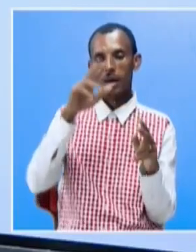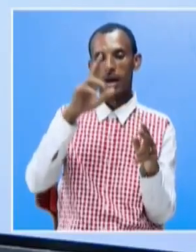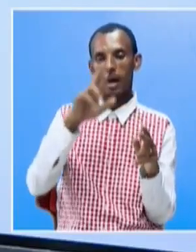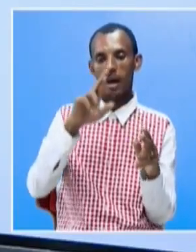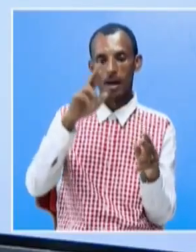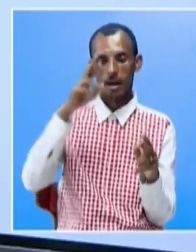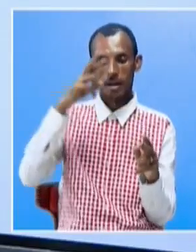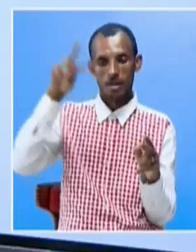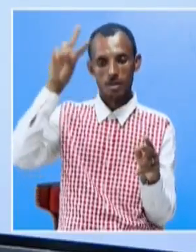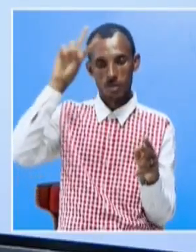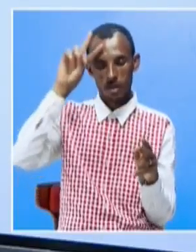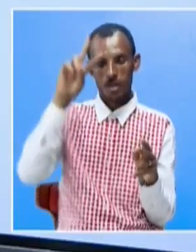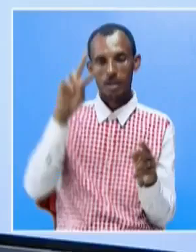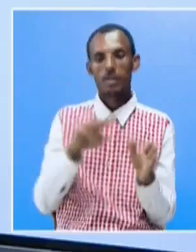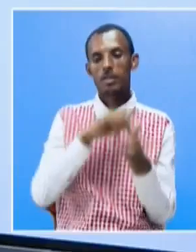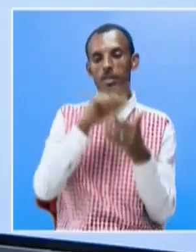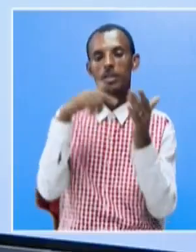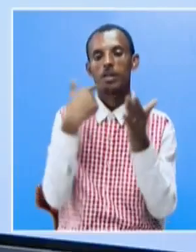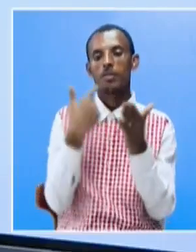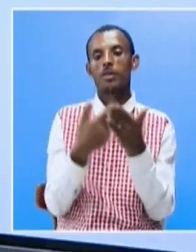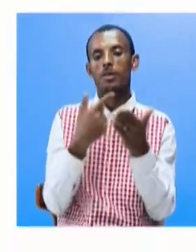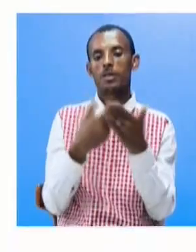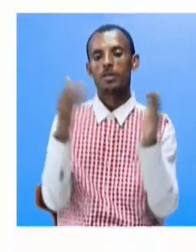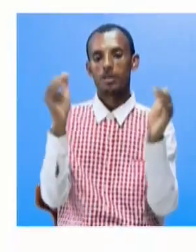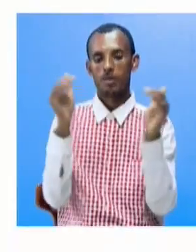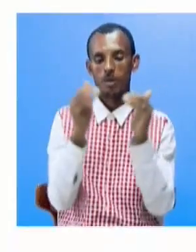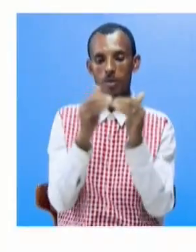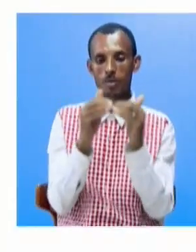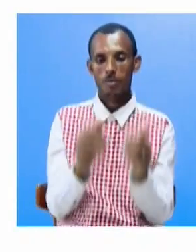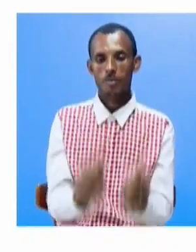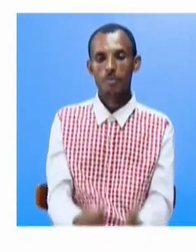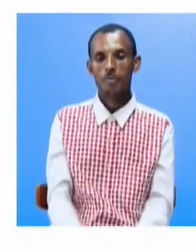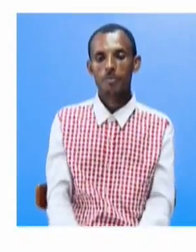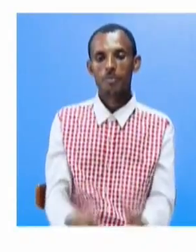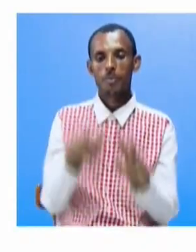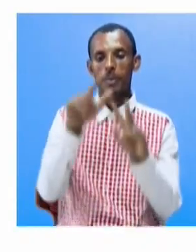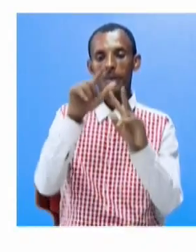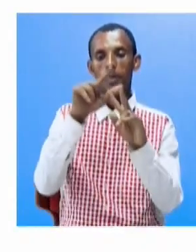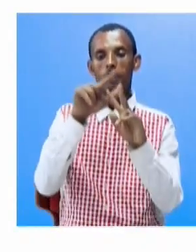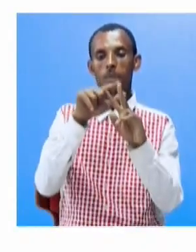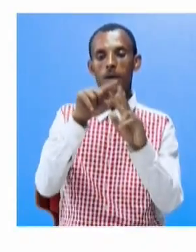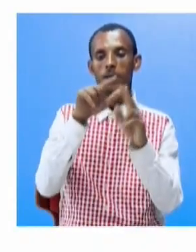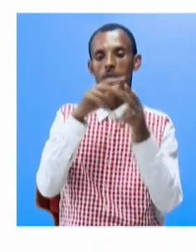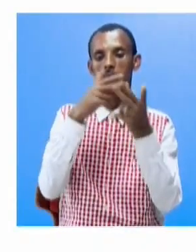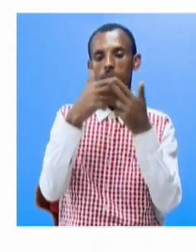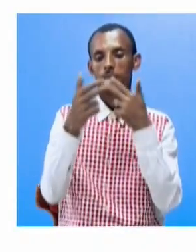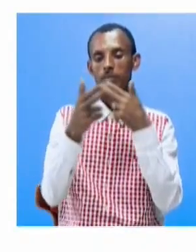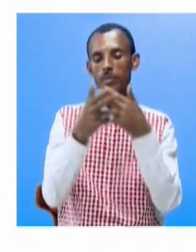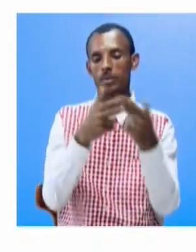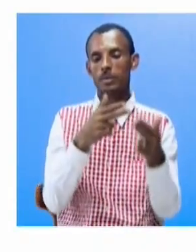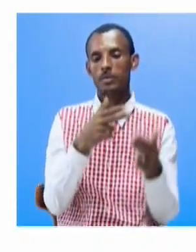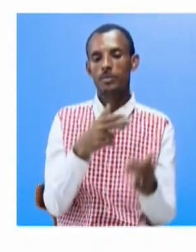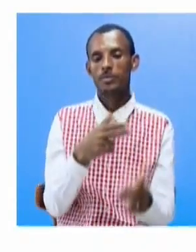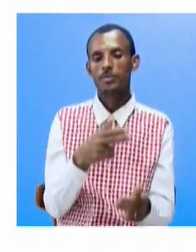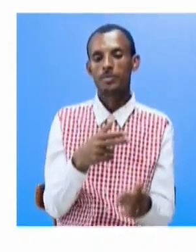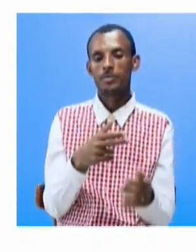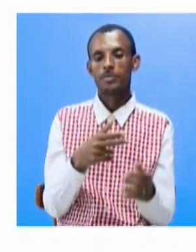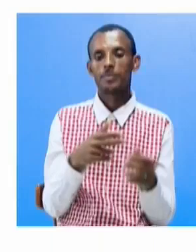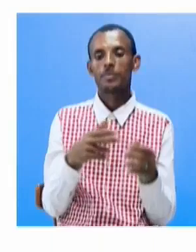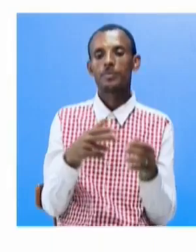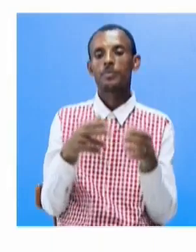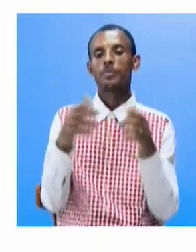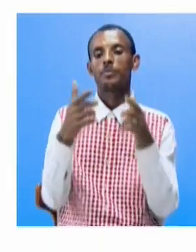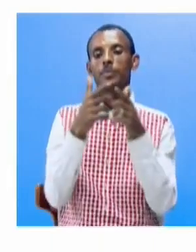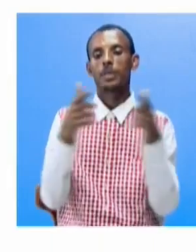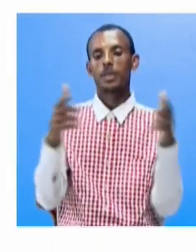square. Therefore, this will be equal to this pi times the radius of the bigger circle